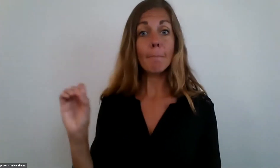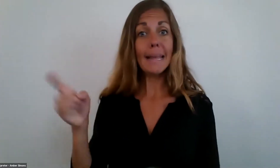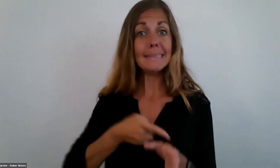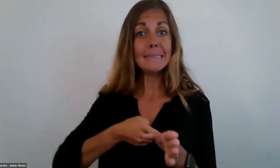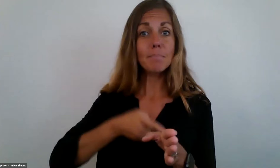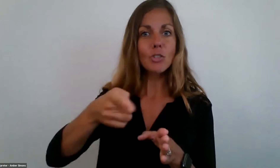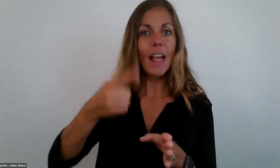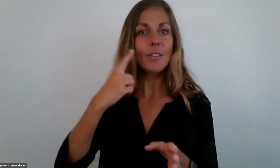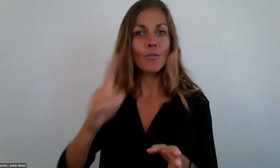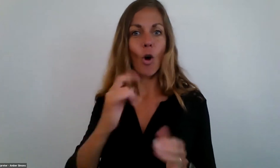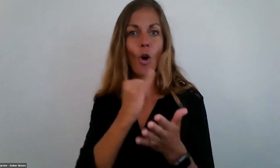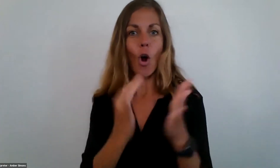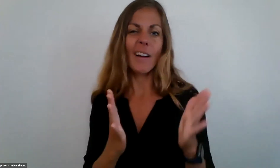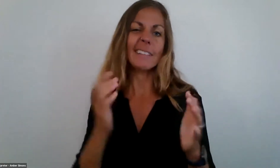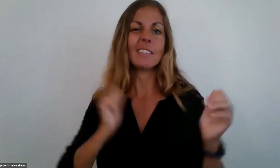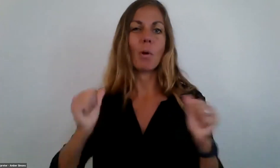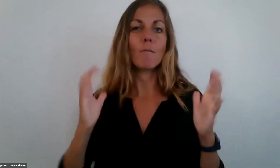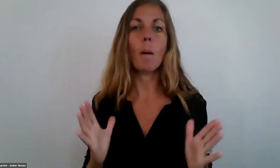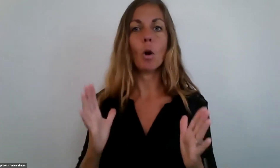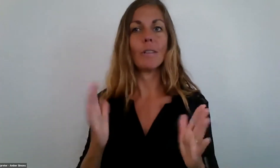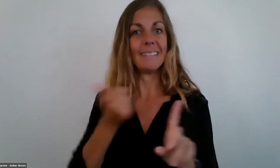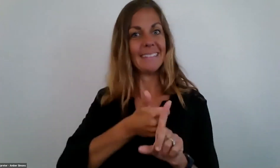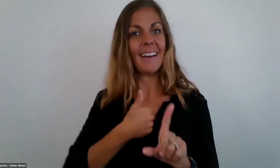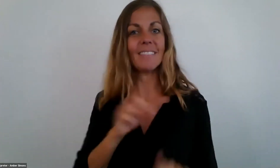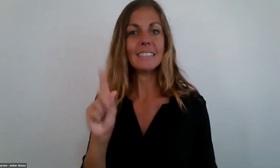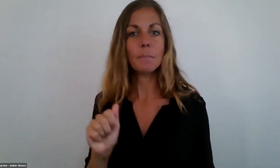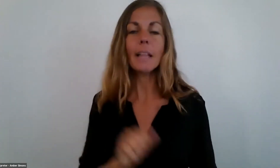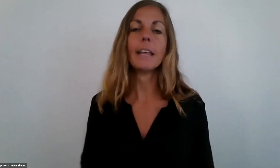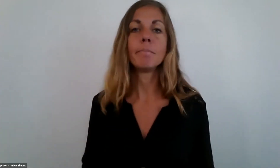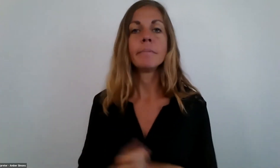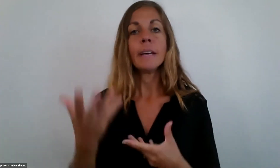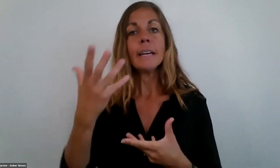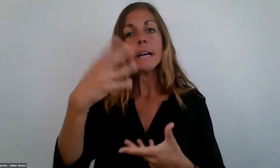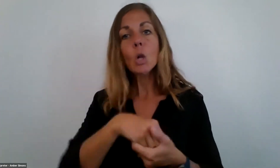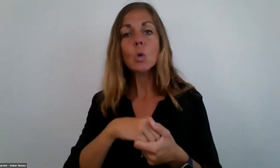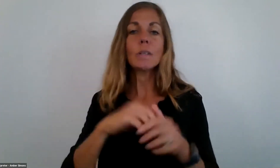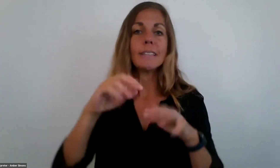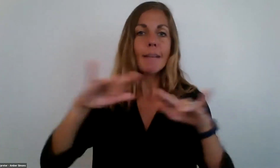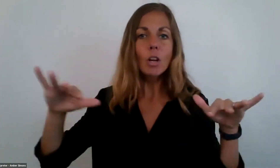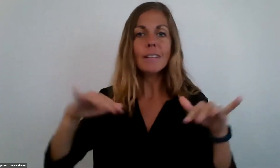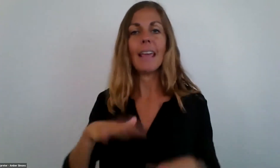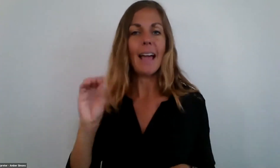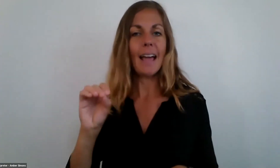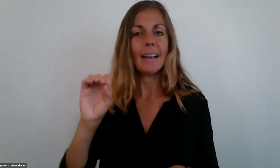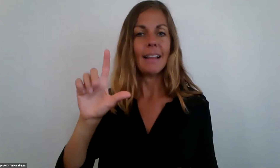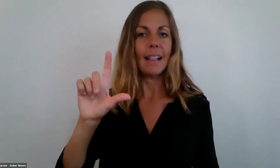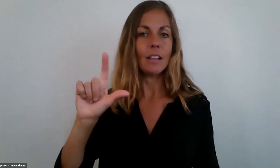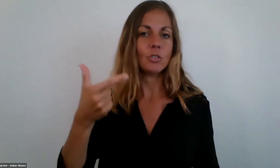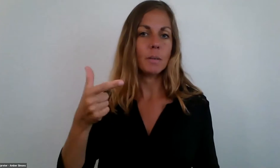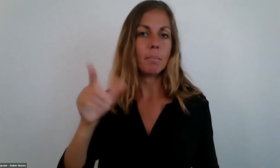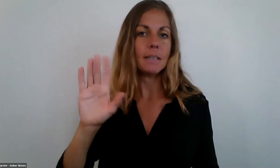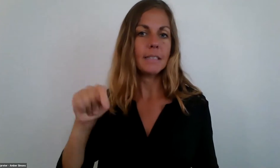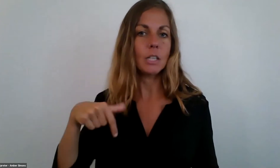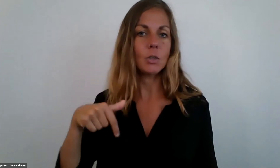artists, performers with disabilities, inclusion, diversity, and LGBTQ. And